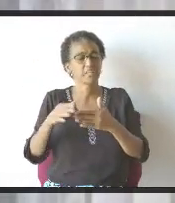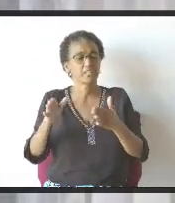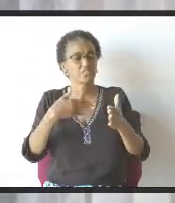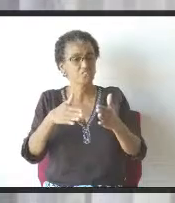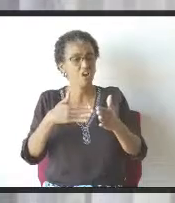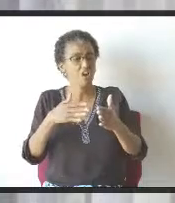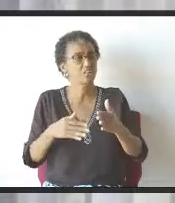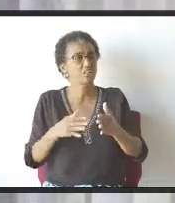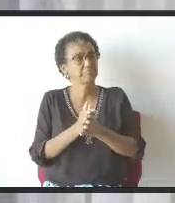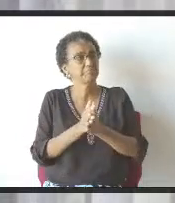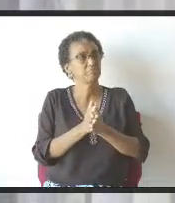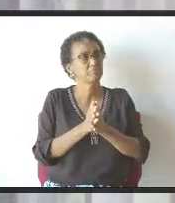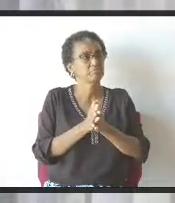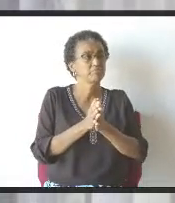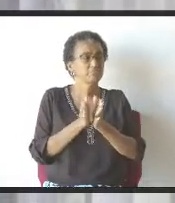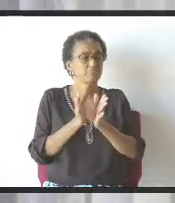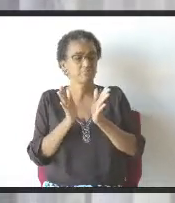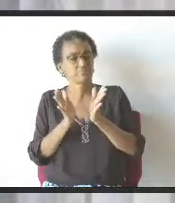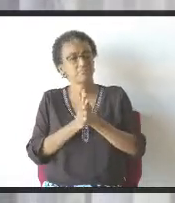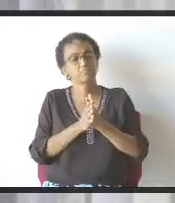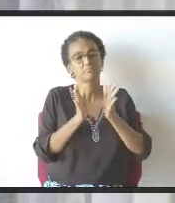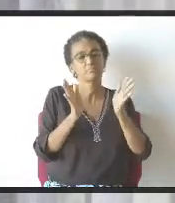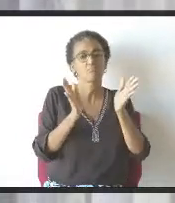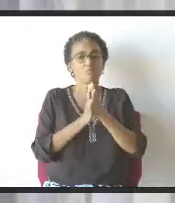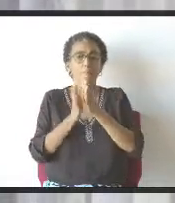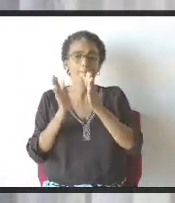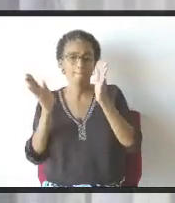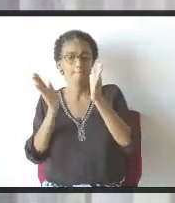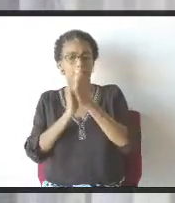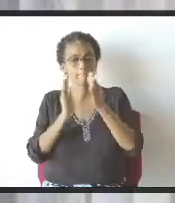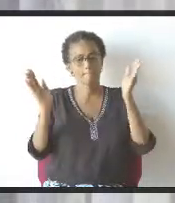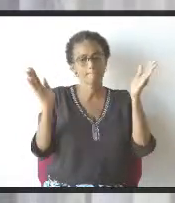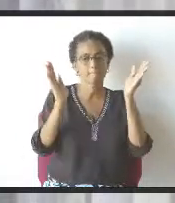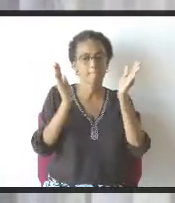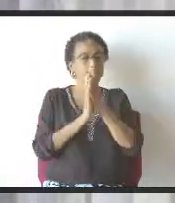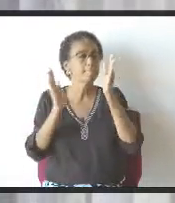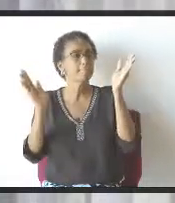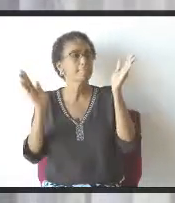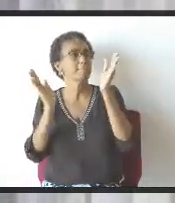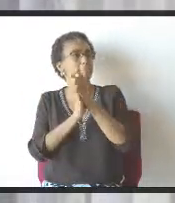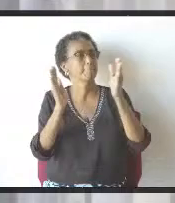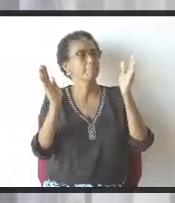hearts as we give the Lord praise and thanksgiving this morning.